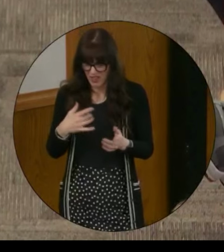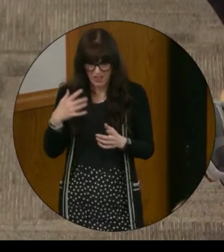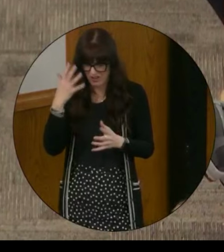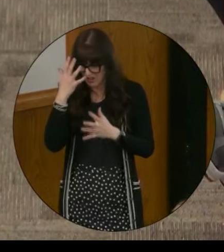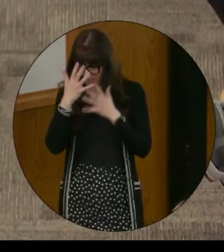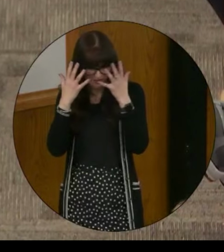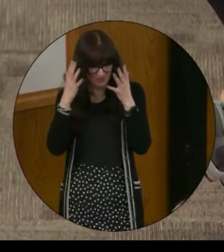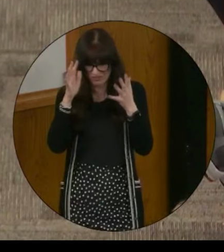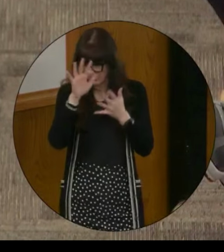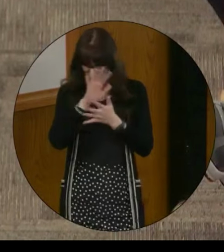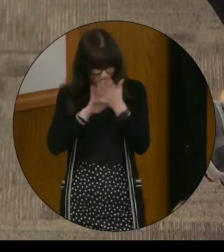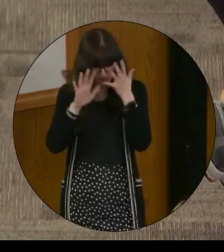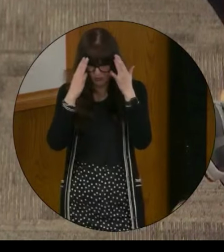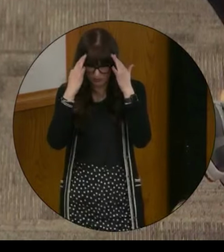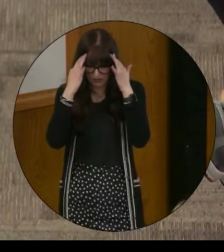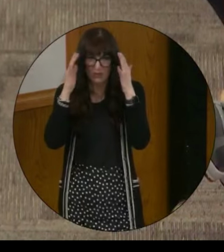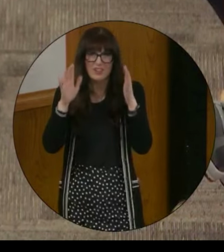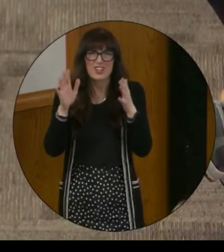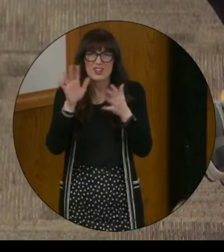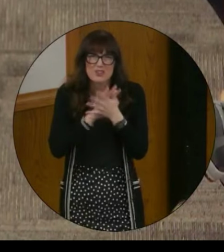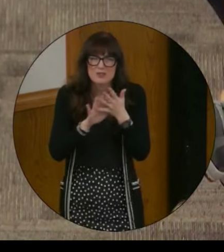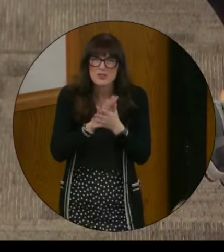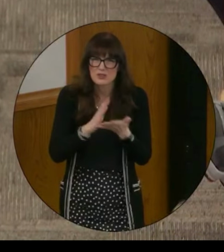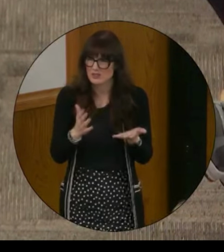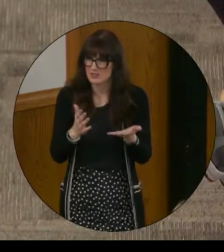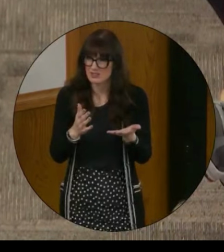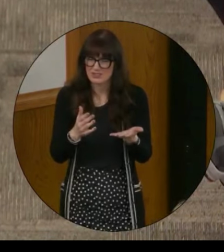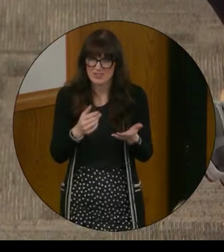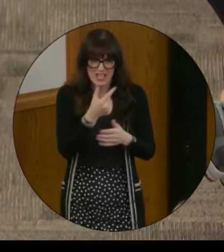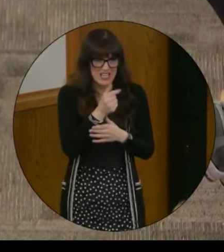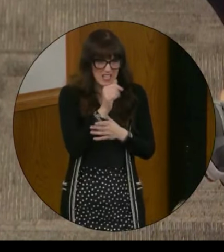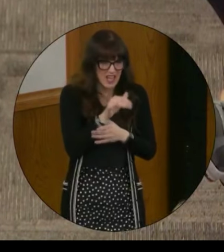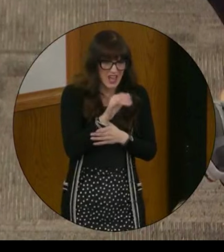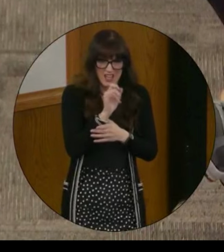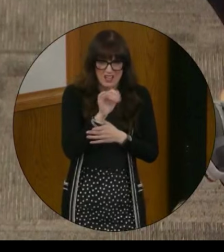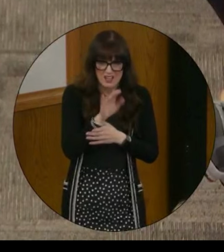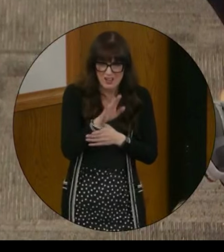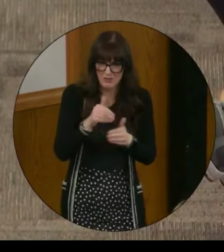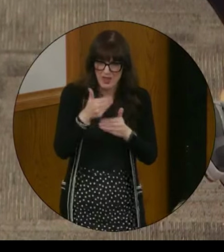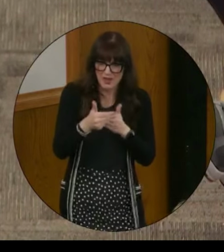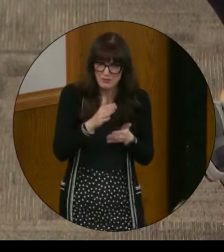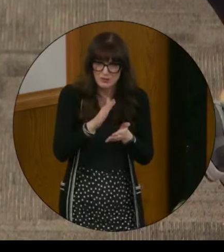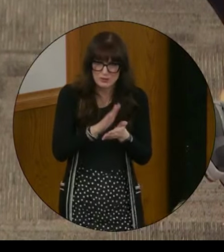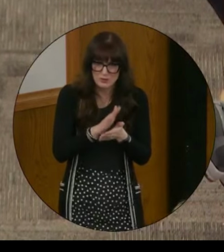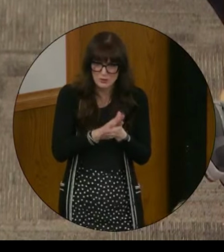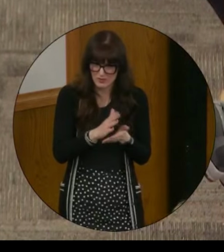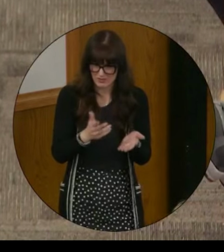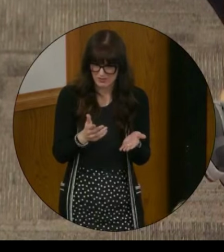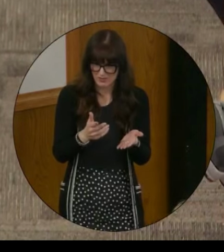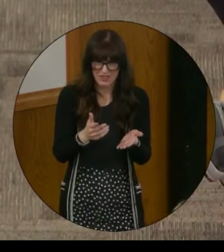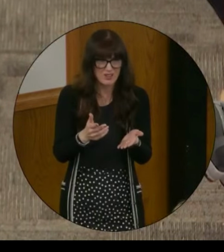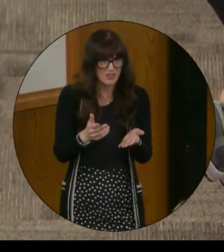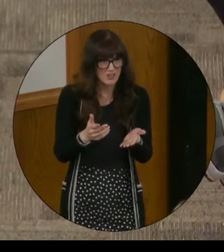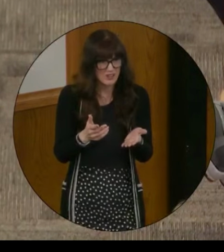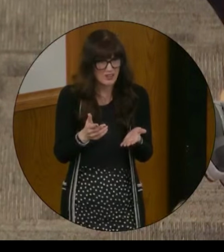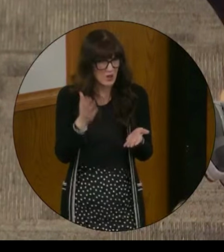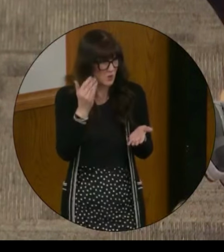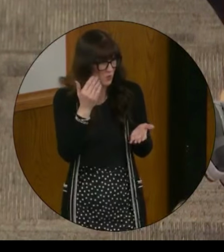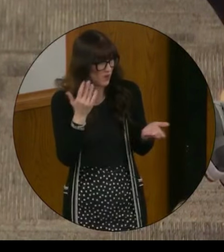are confused enough. Gay clubs after school, are they preying on our children? Why